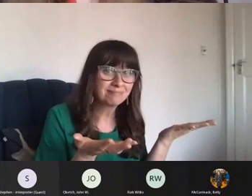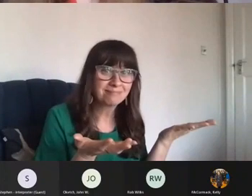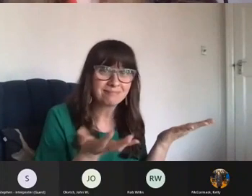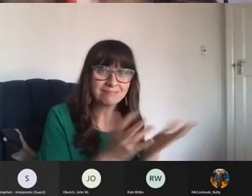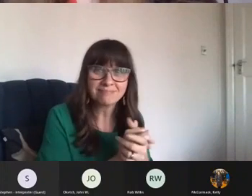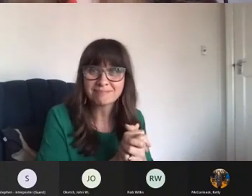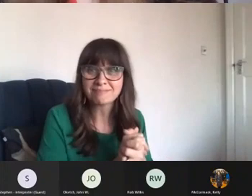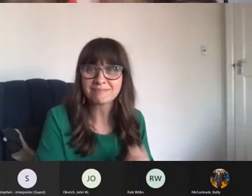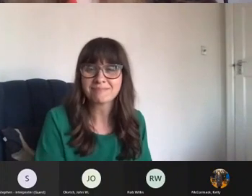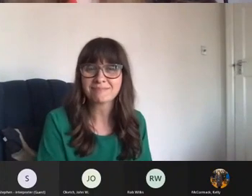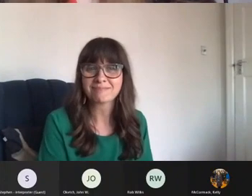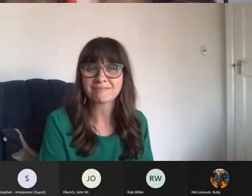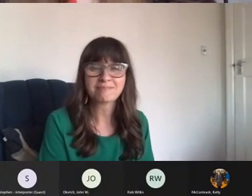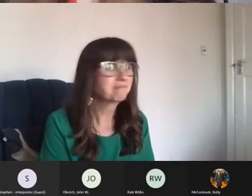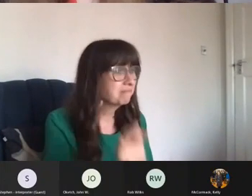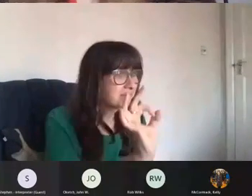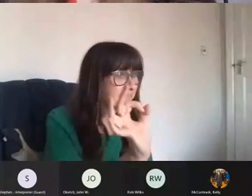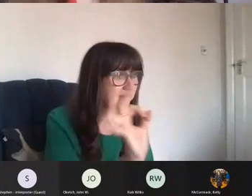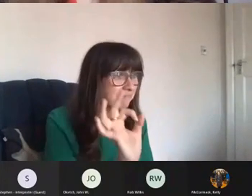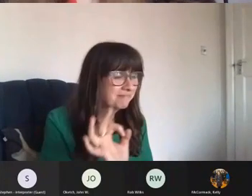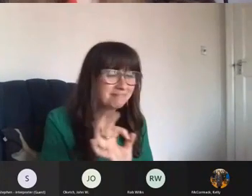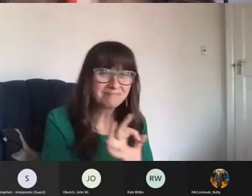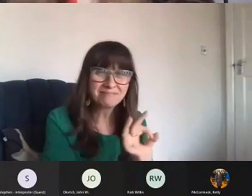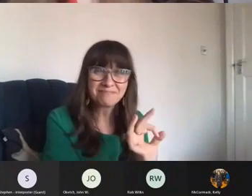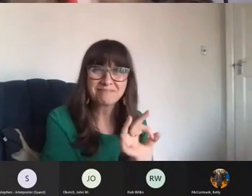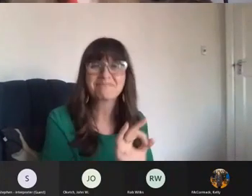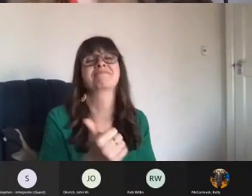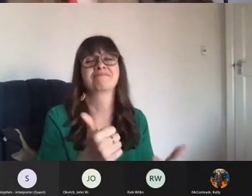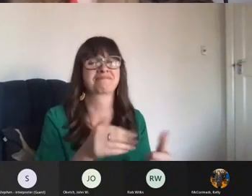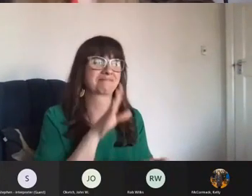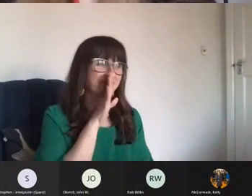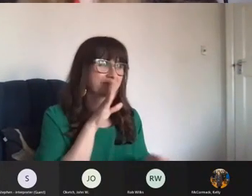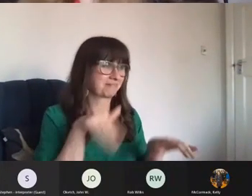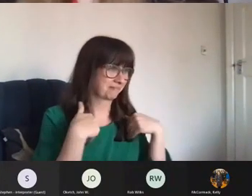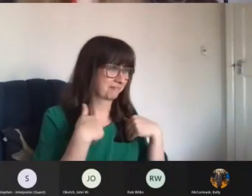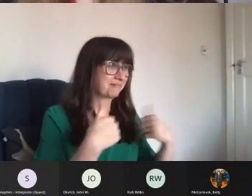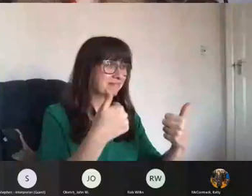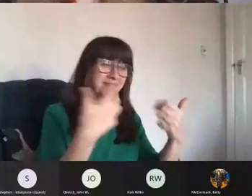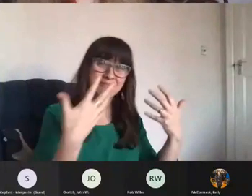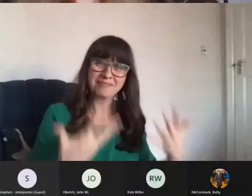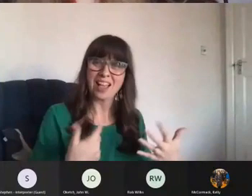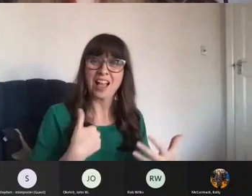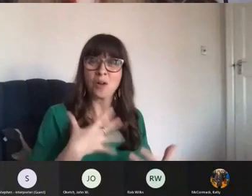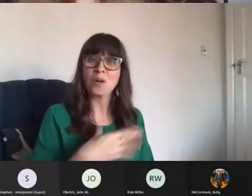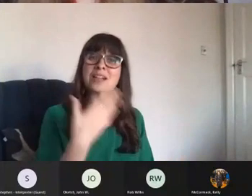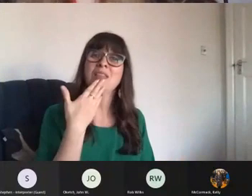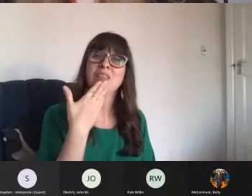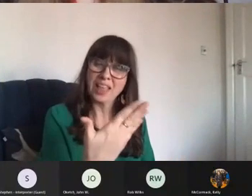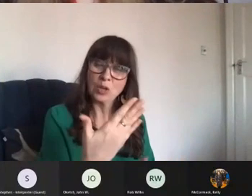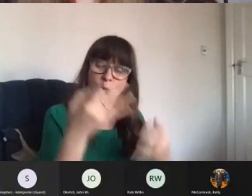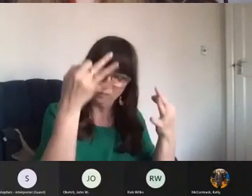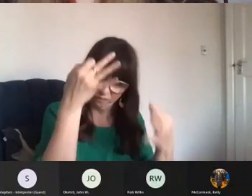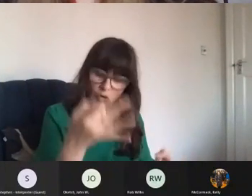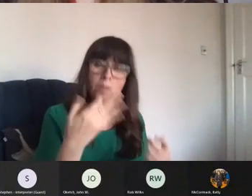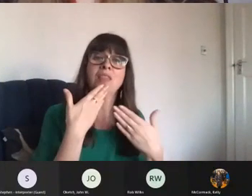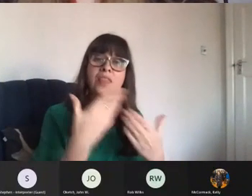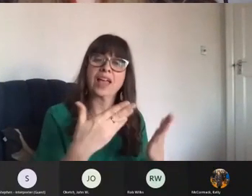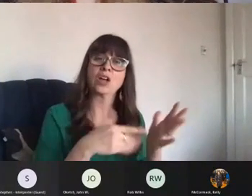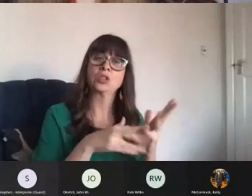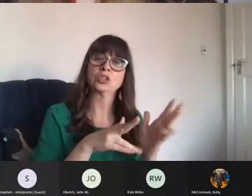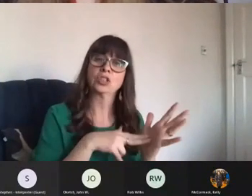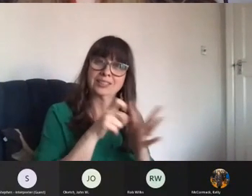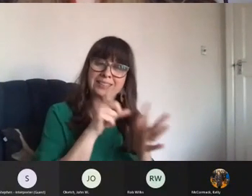anybody? No questions. So it remains for me to thank you again more formally and to